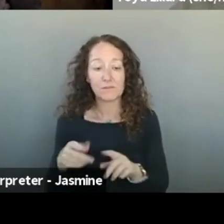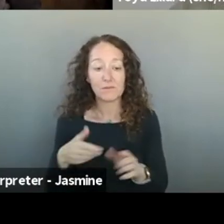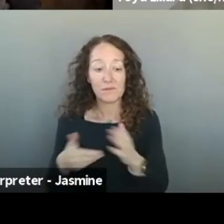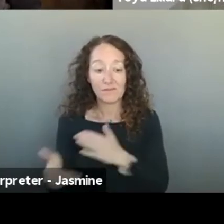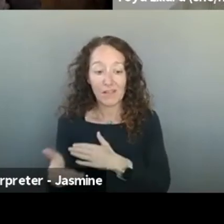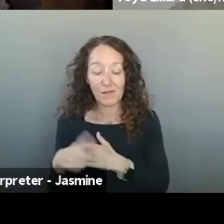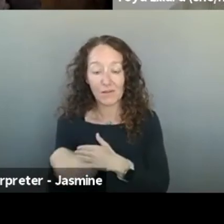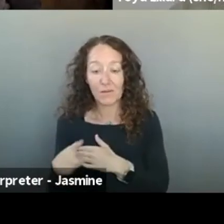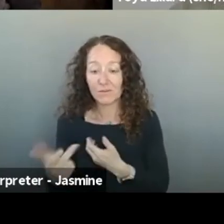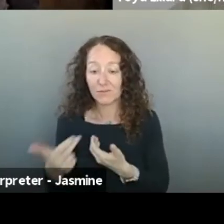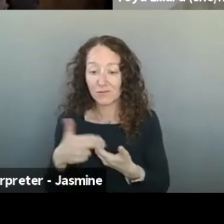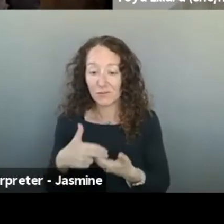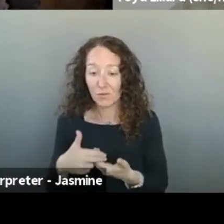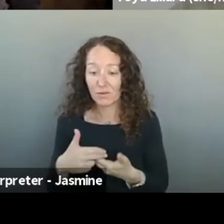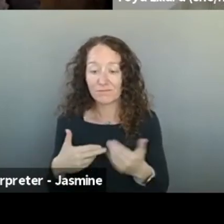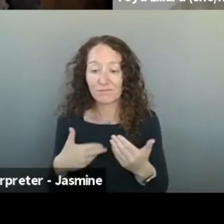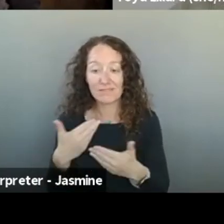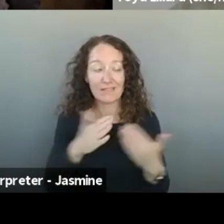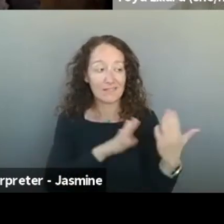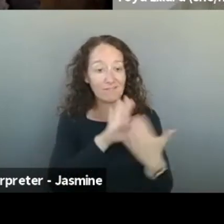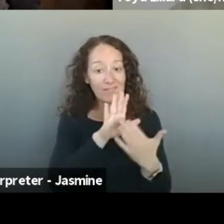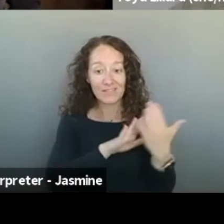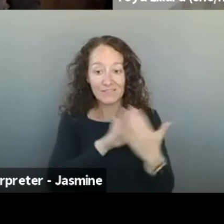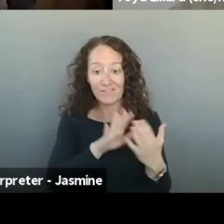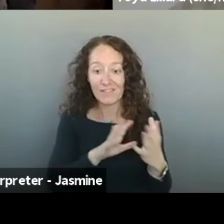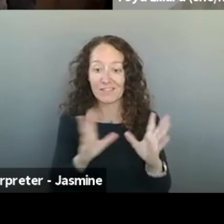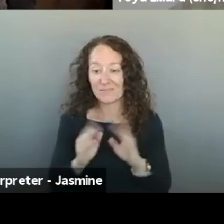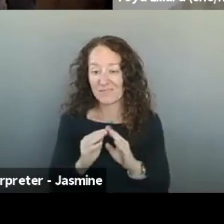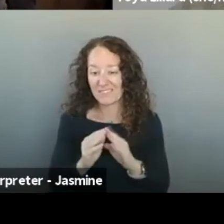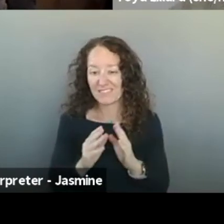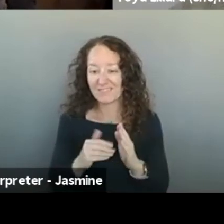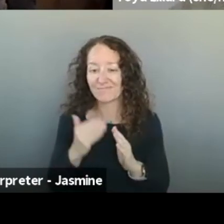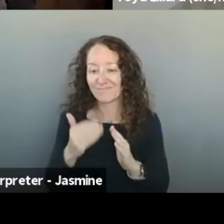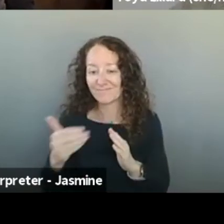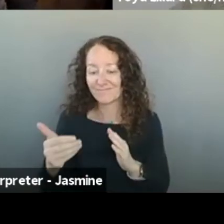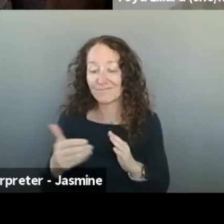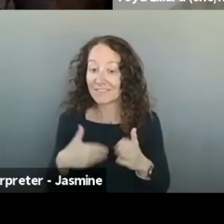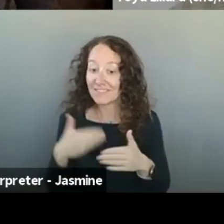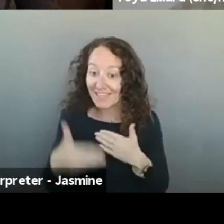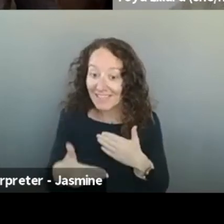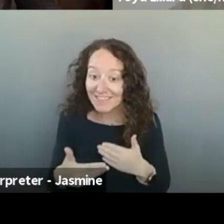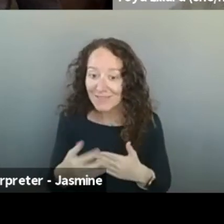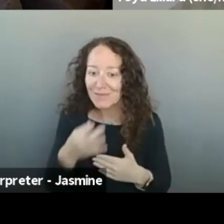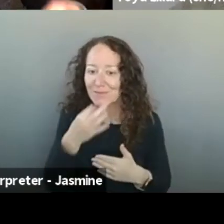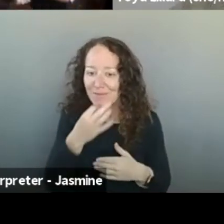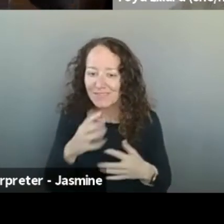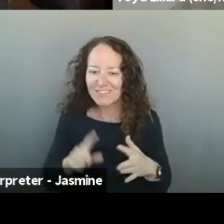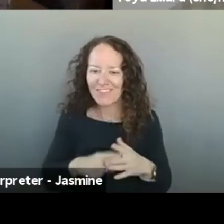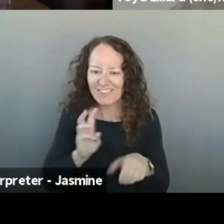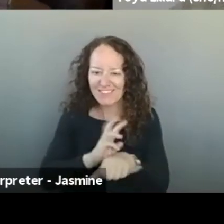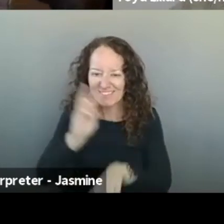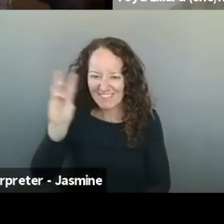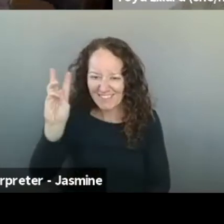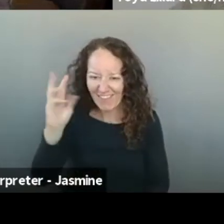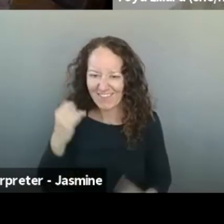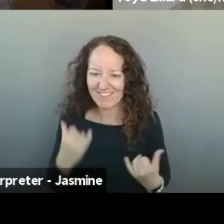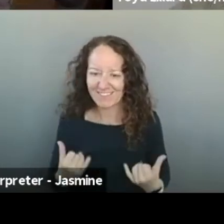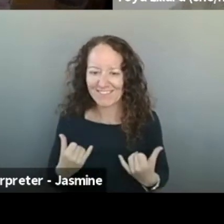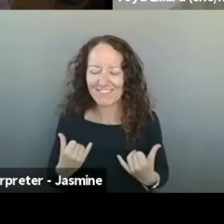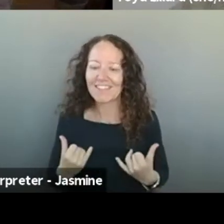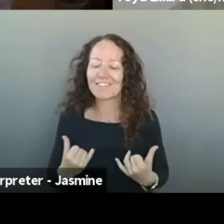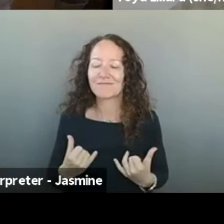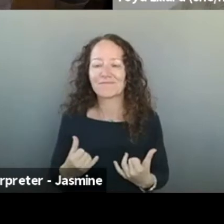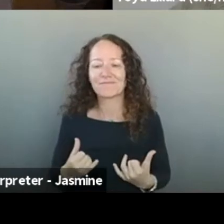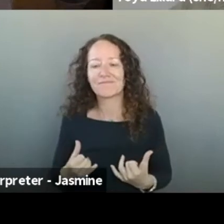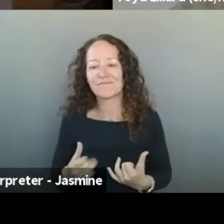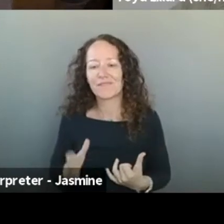us for our next face-to-face sessions. The next one is actually happening right at 6 p.m. today. That's going to